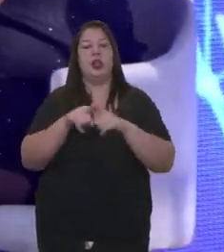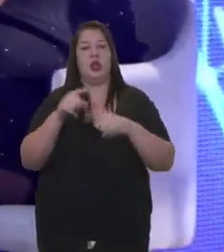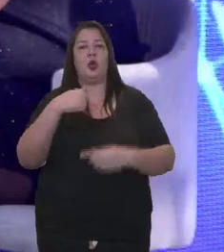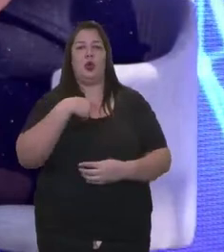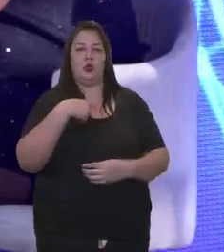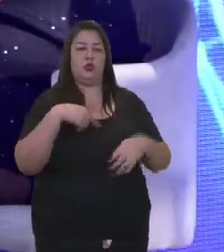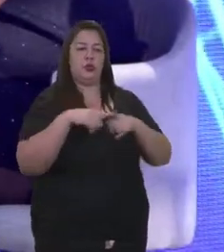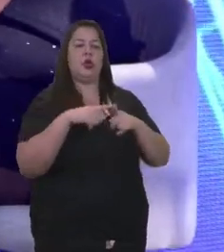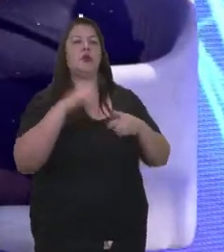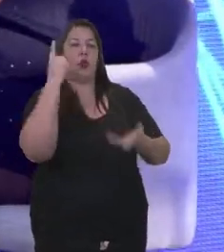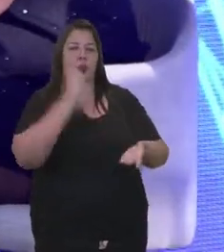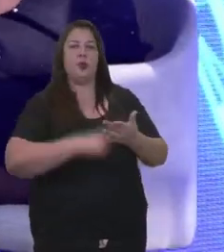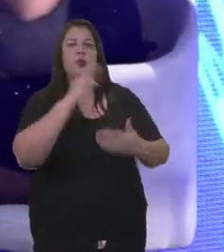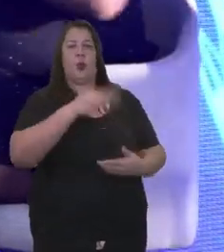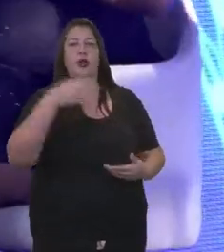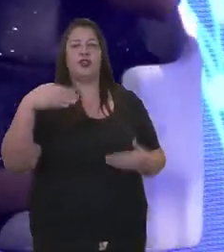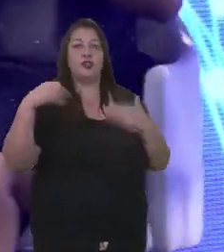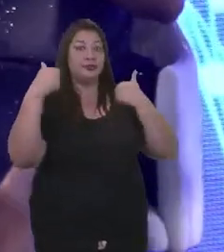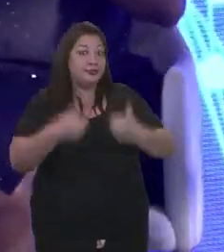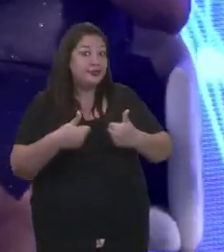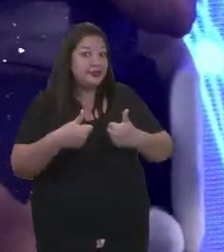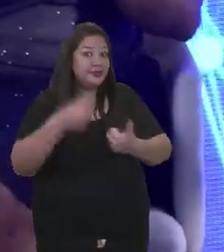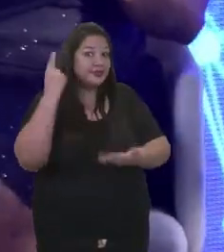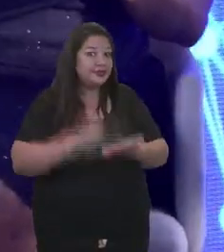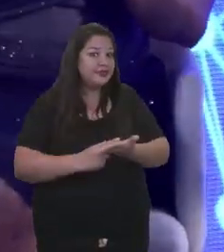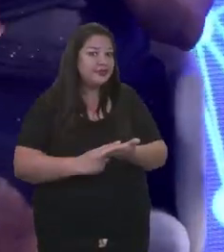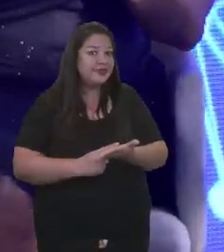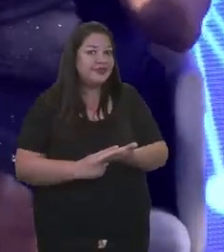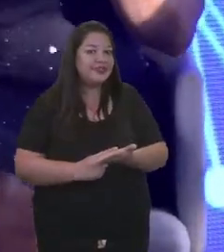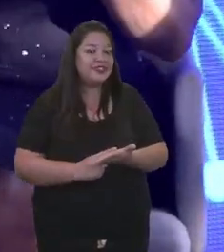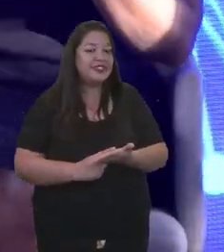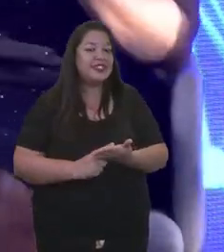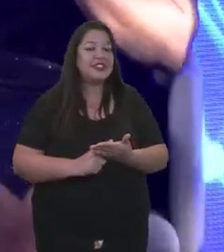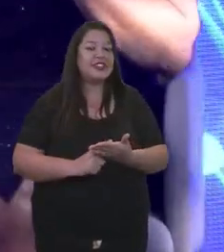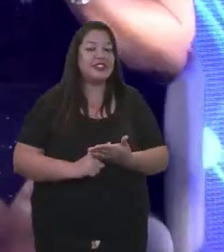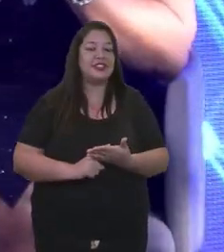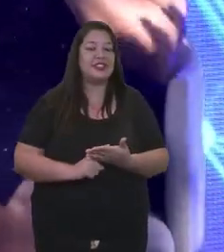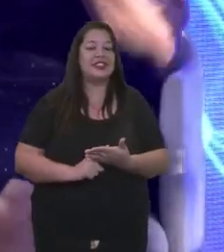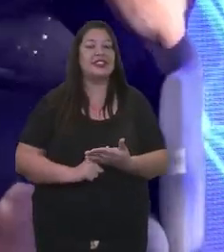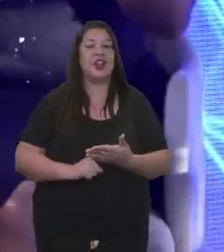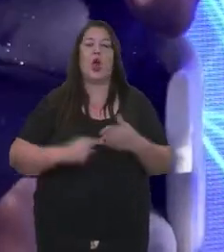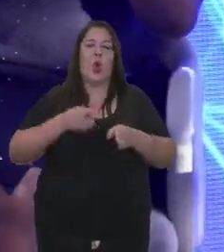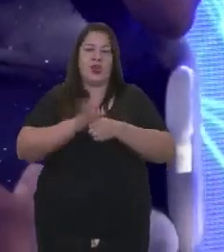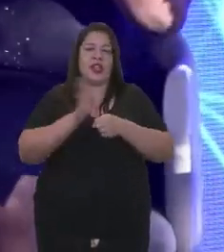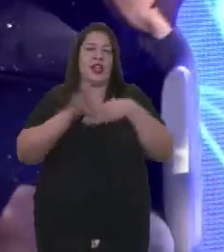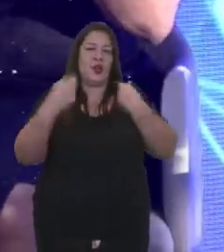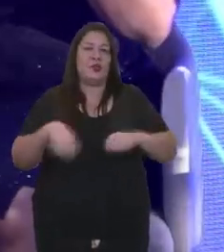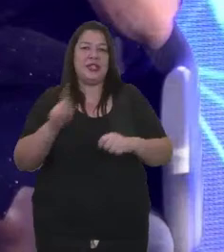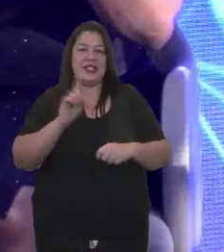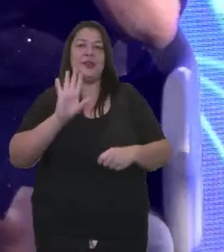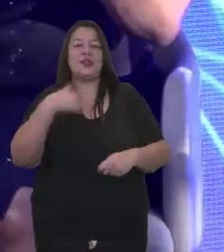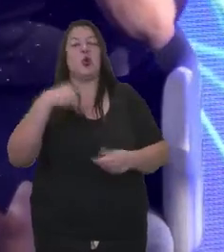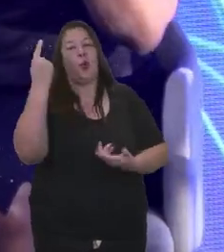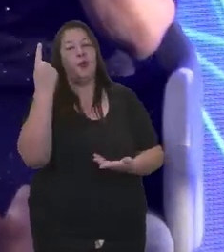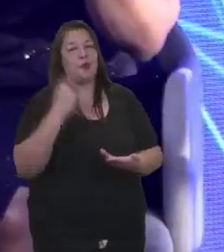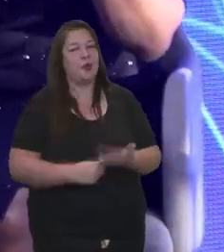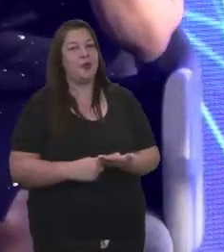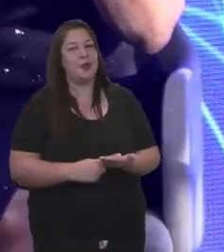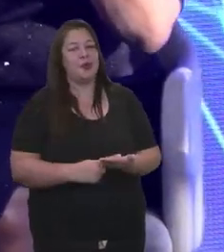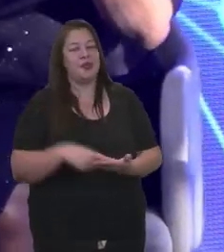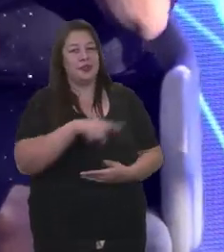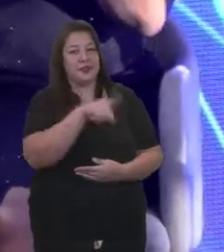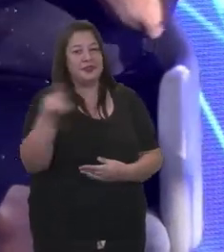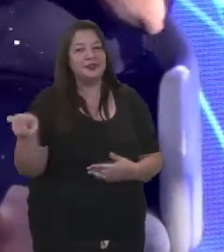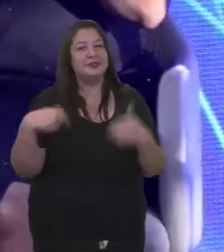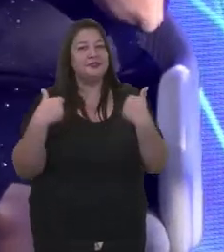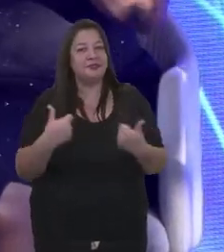I engage myself with Tim. I give my word to Tim. If you want, not as an advisor, but I